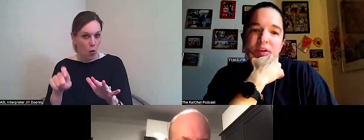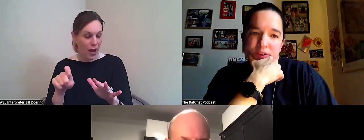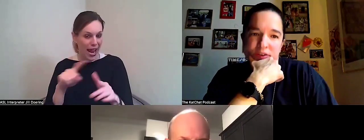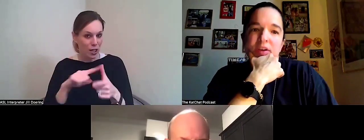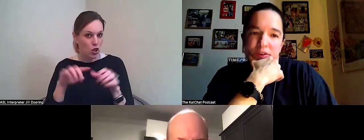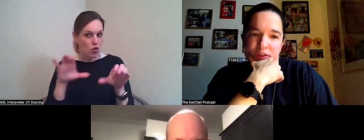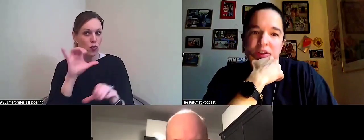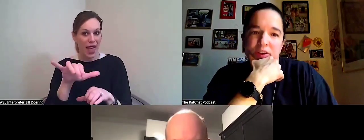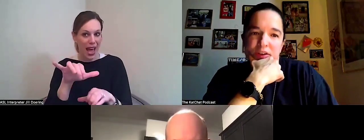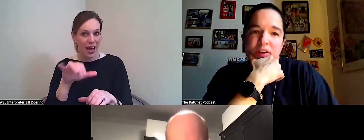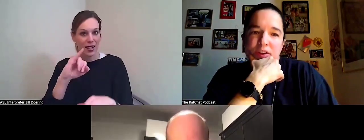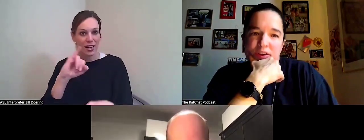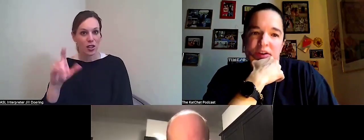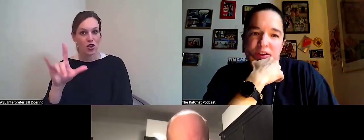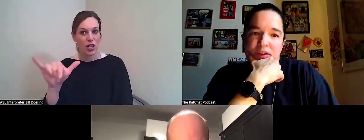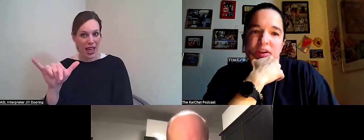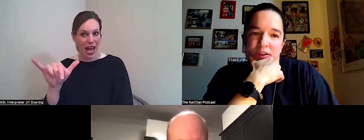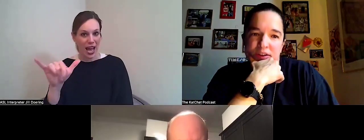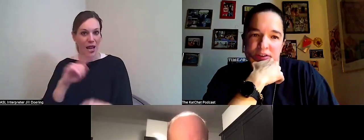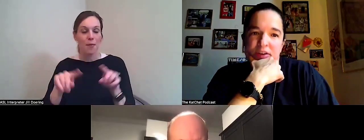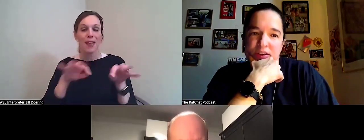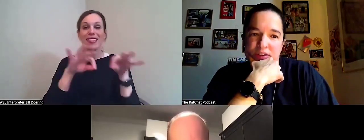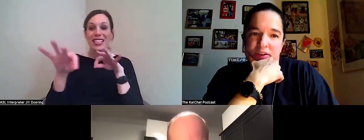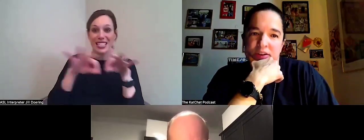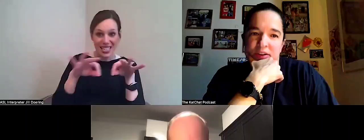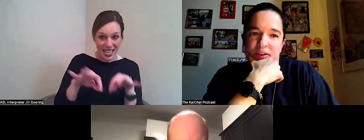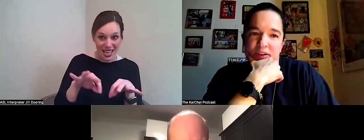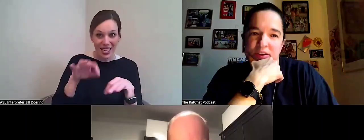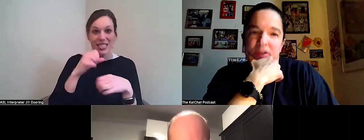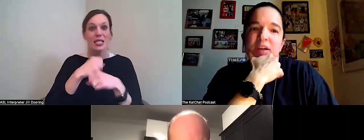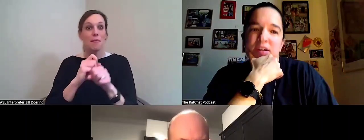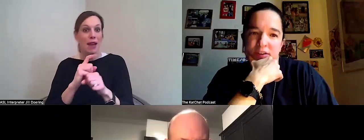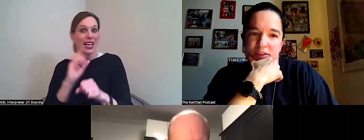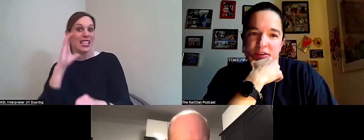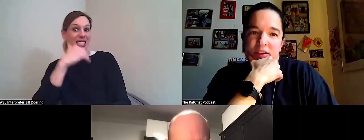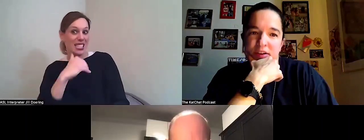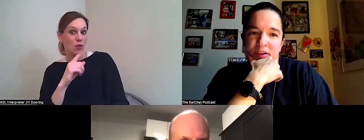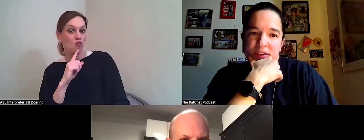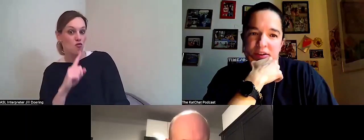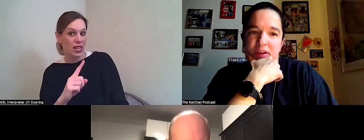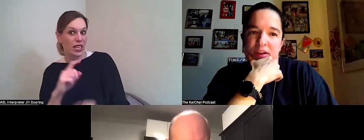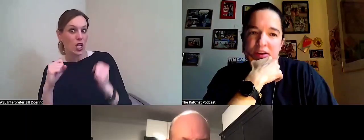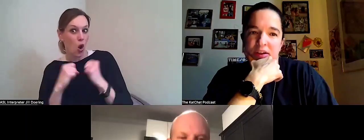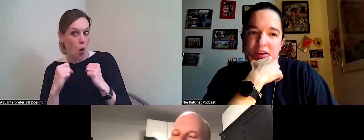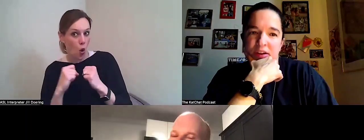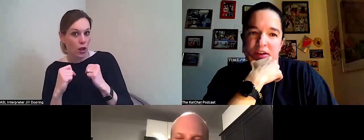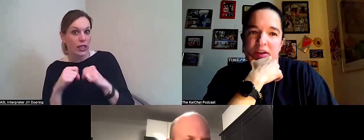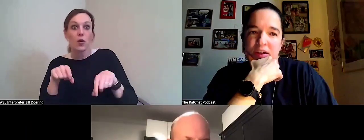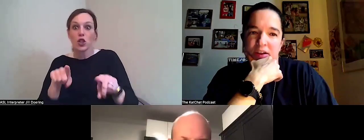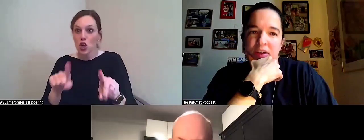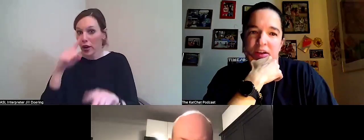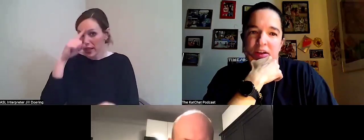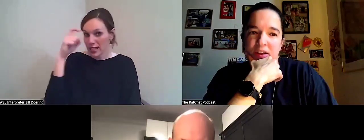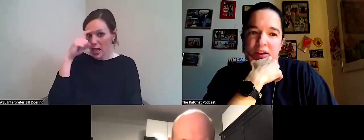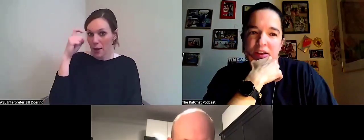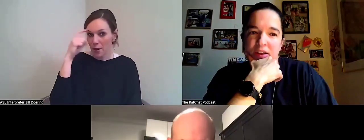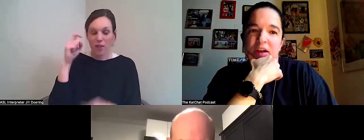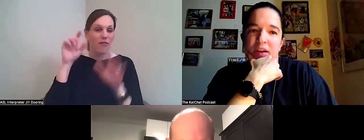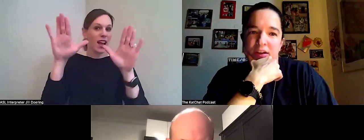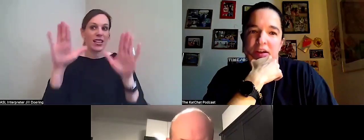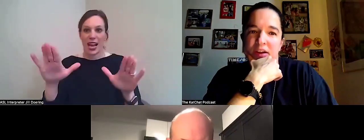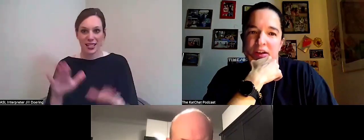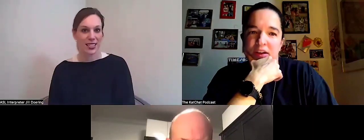July, but the details to make it seem really, really cold, even though it was the summer,